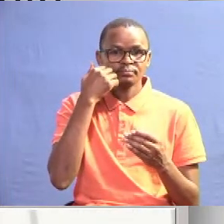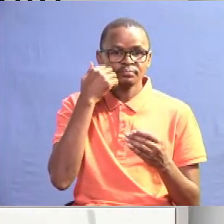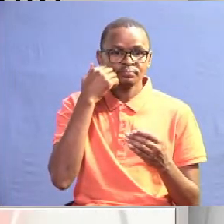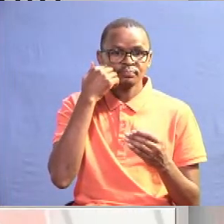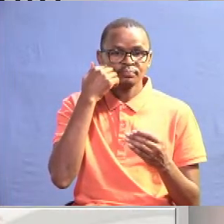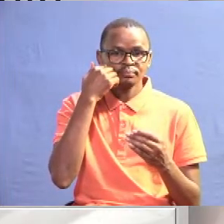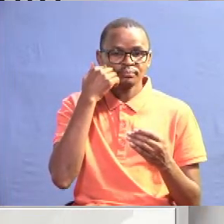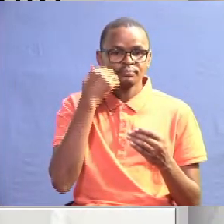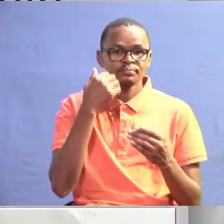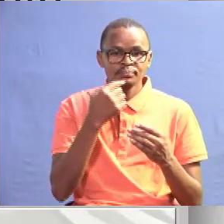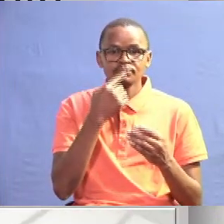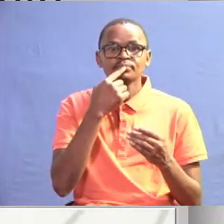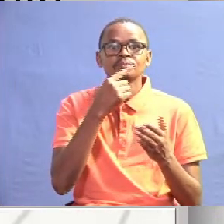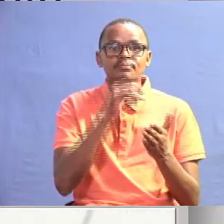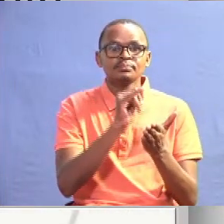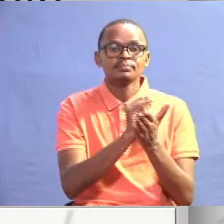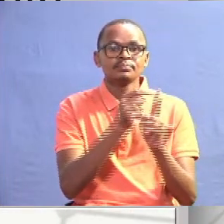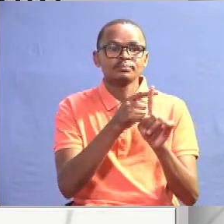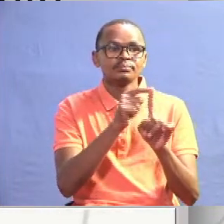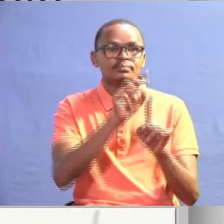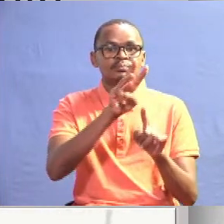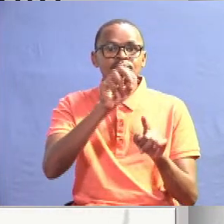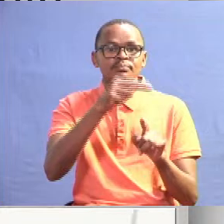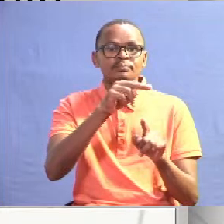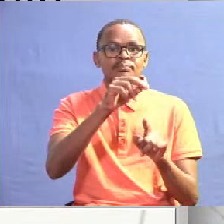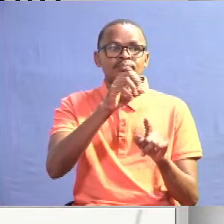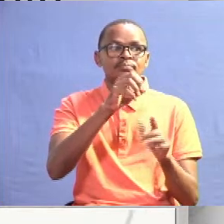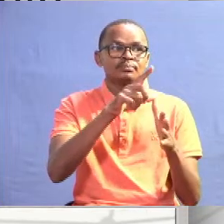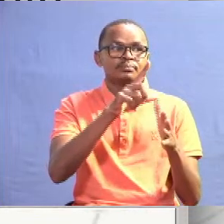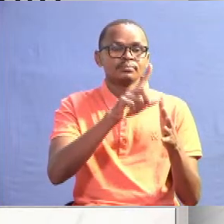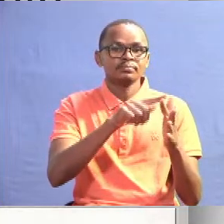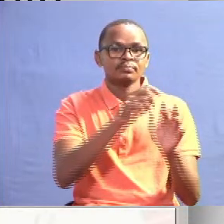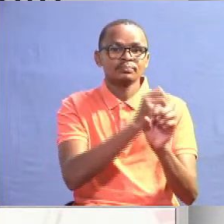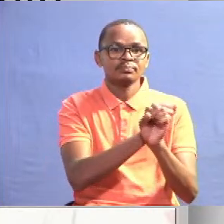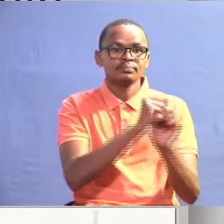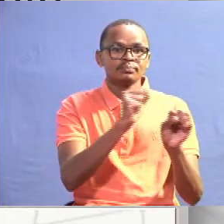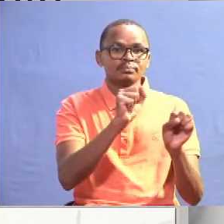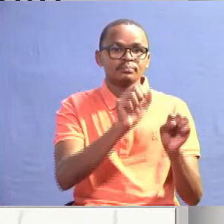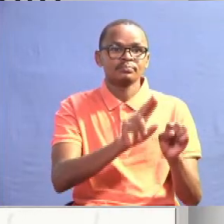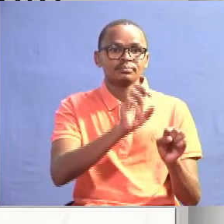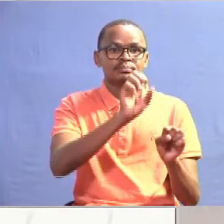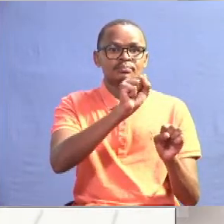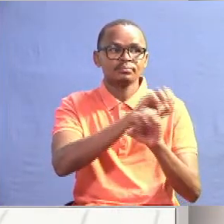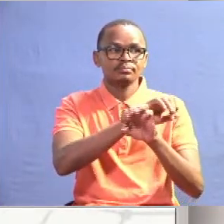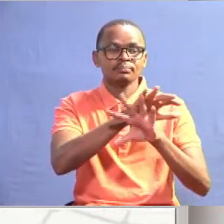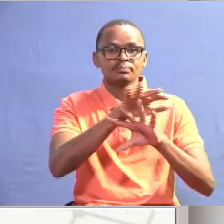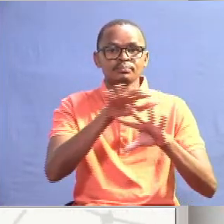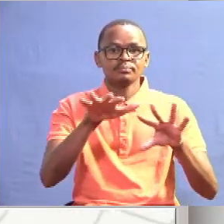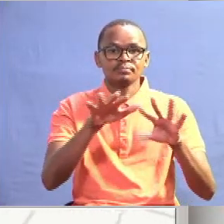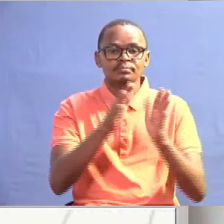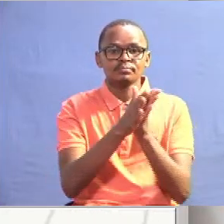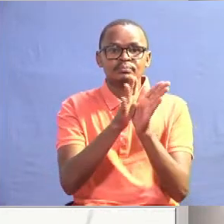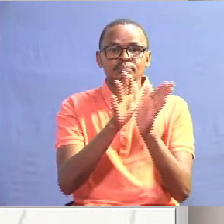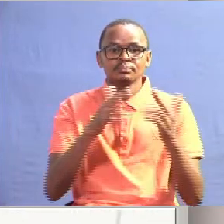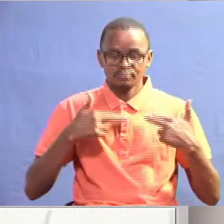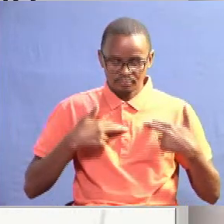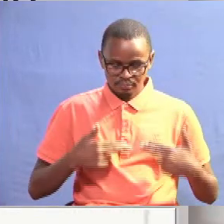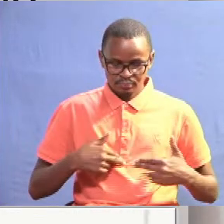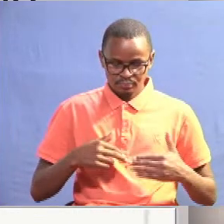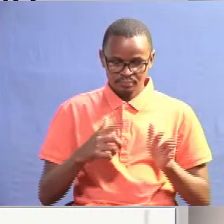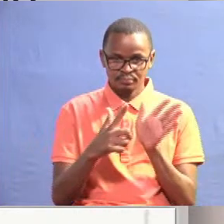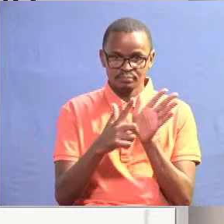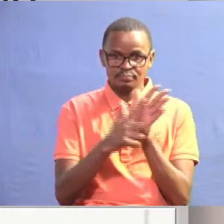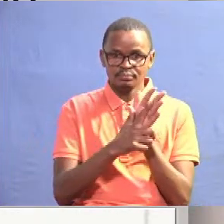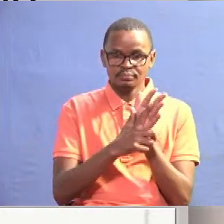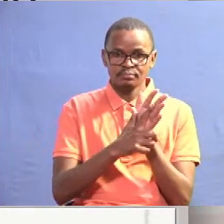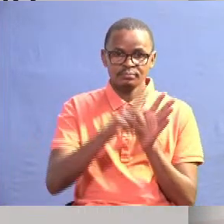Frieden remarked that walking away from the WHO undermines global safety and U.S. influence. Public health law Professor